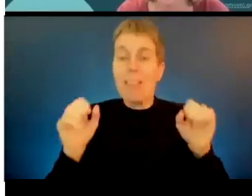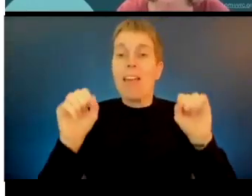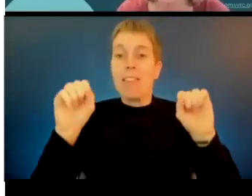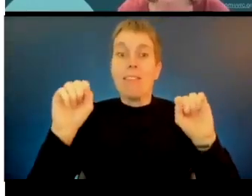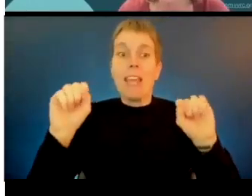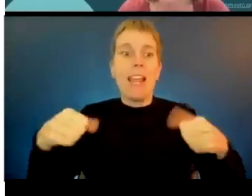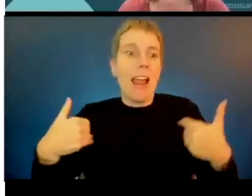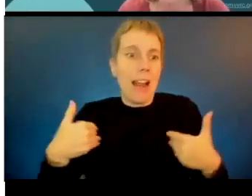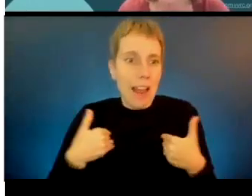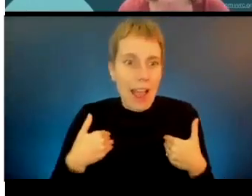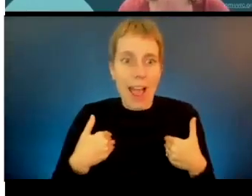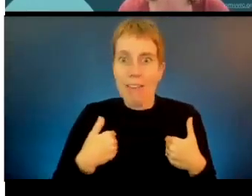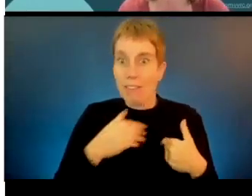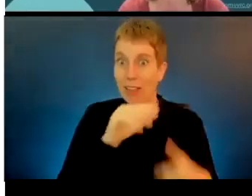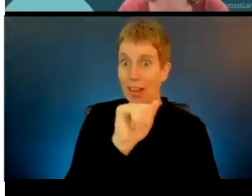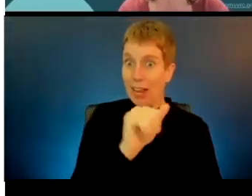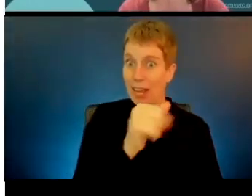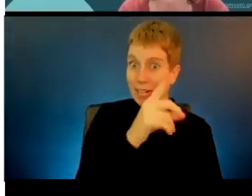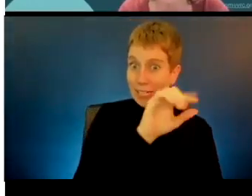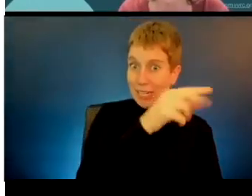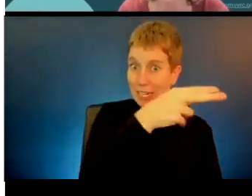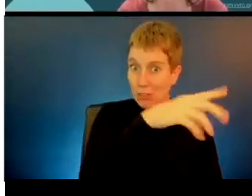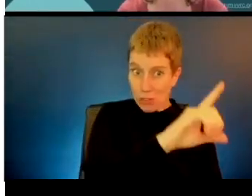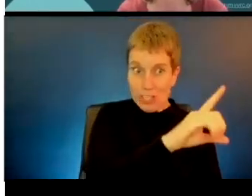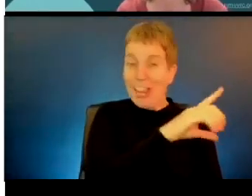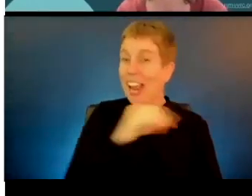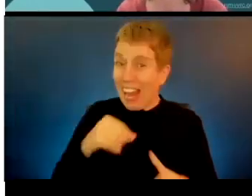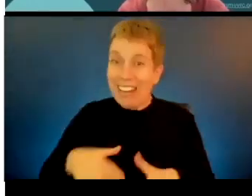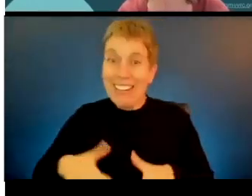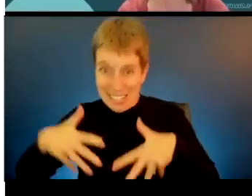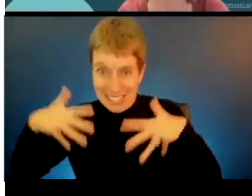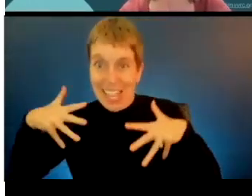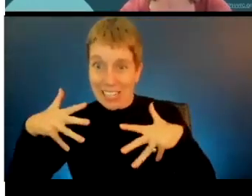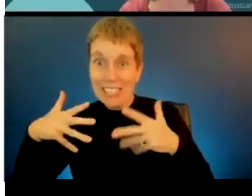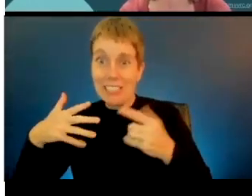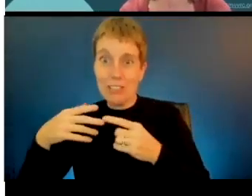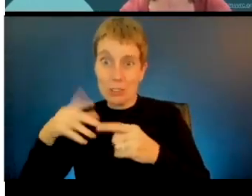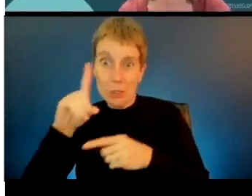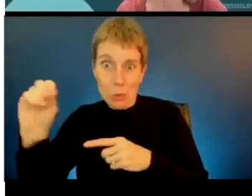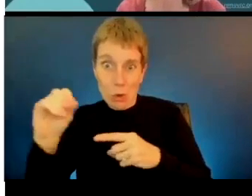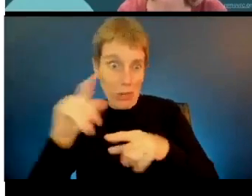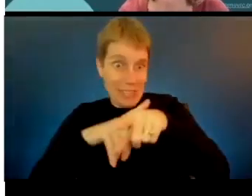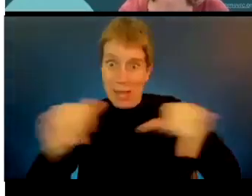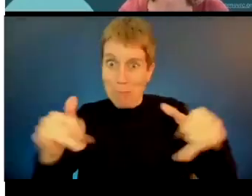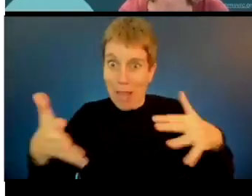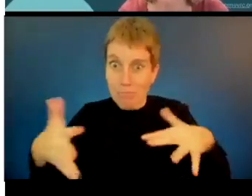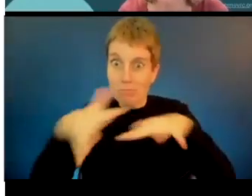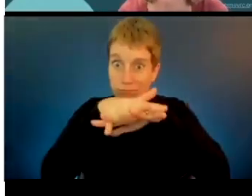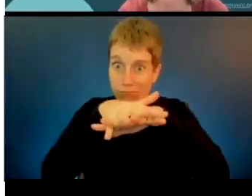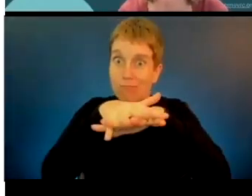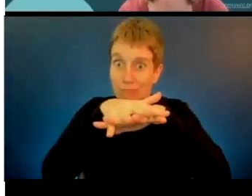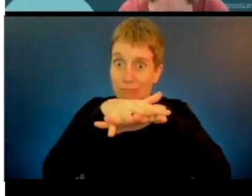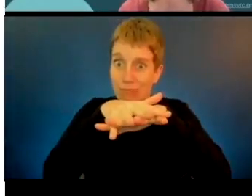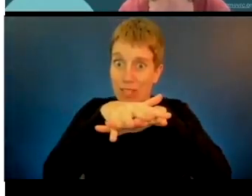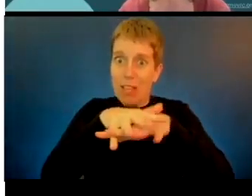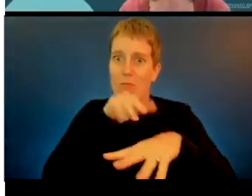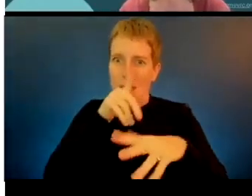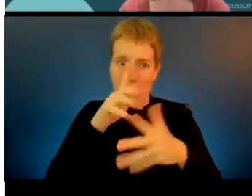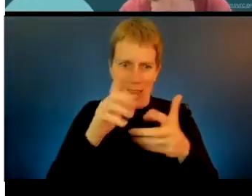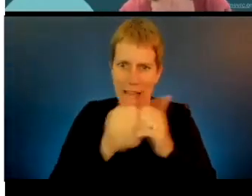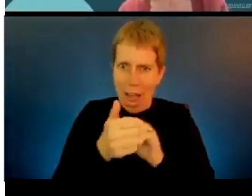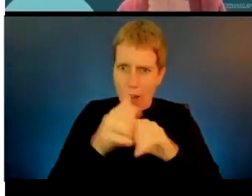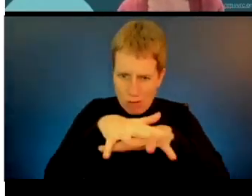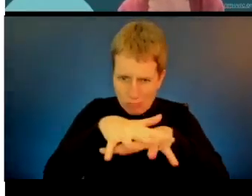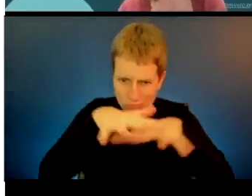differentiate between the two because the presentations can overlap. We also might see things like oppositional defiant disorder, which